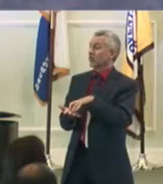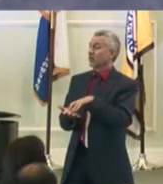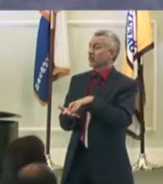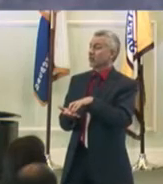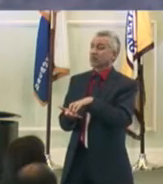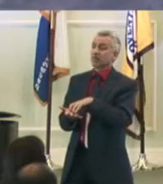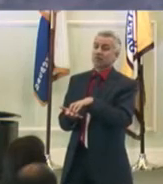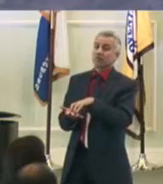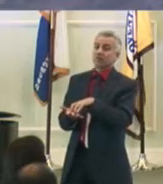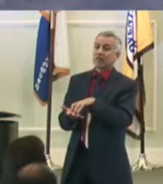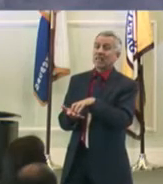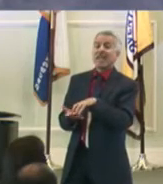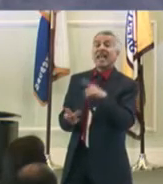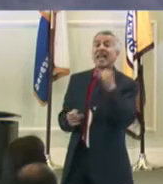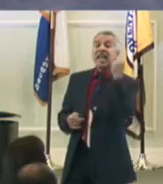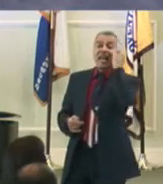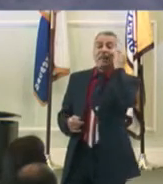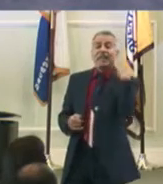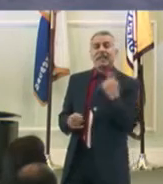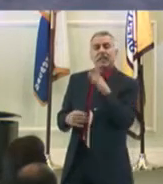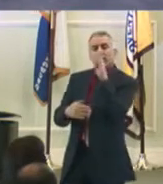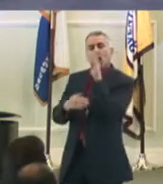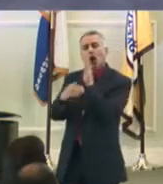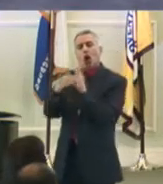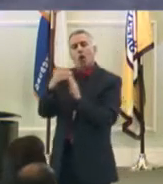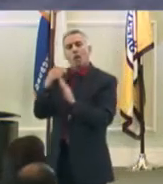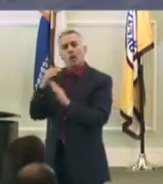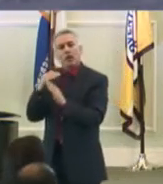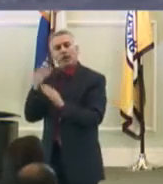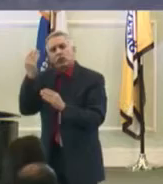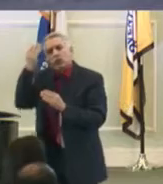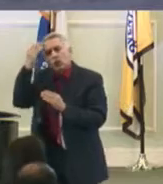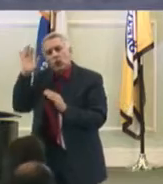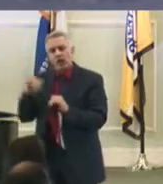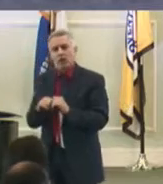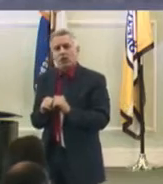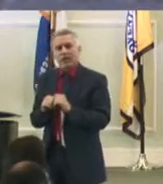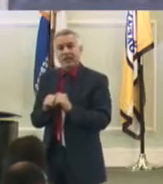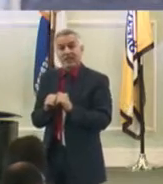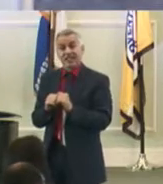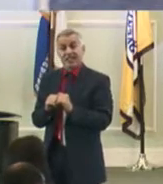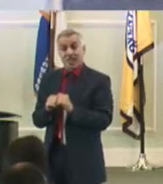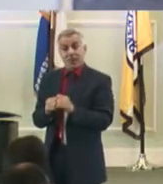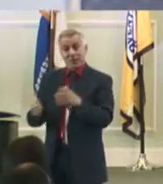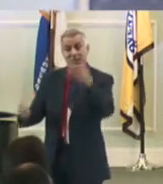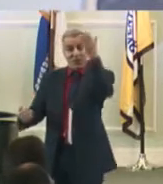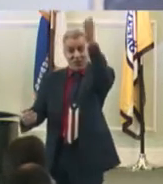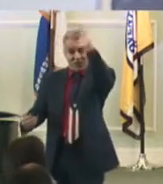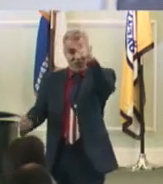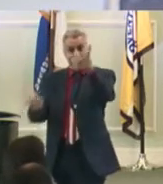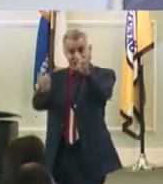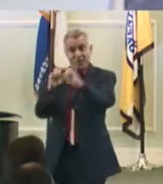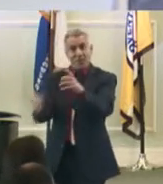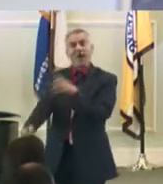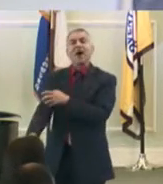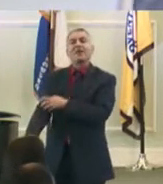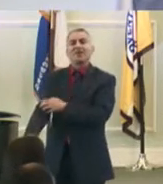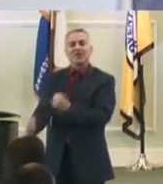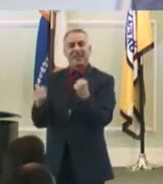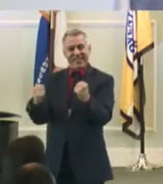us to pray. Brother, sister, is that a meaningful request for you and I today?